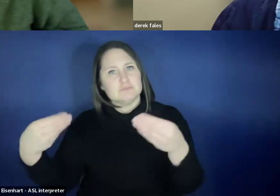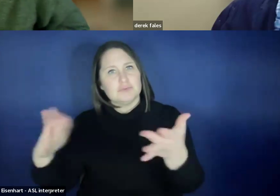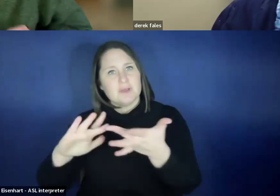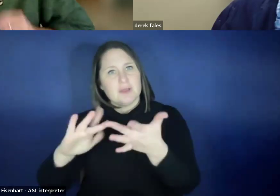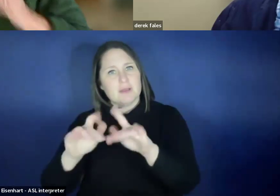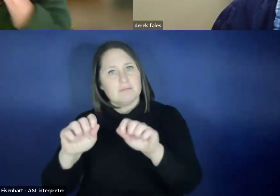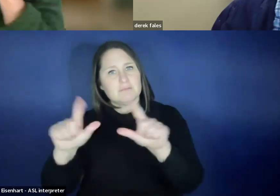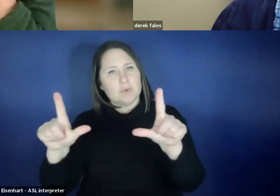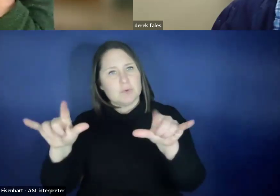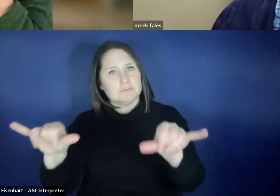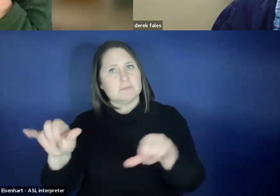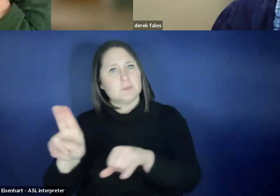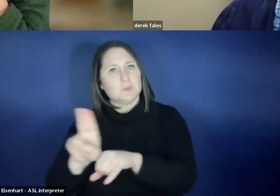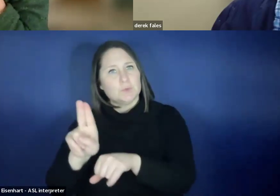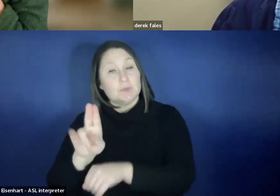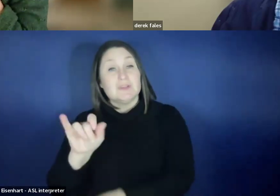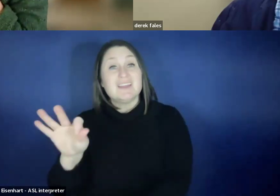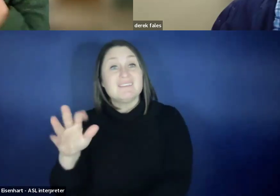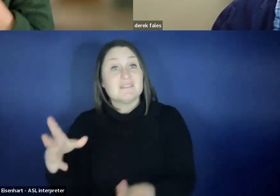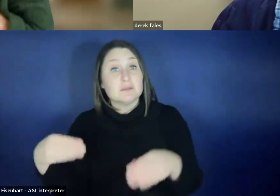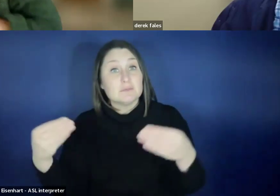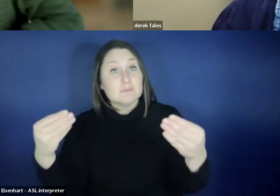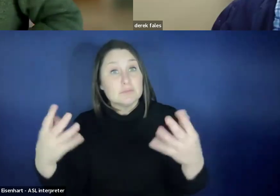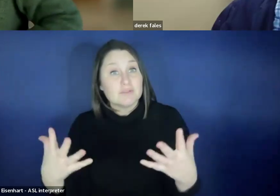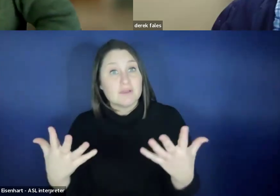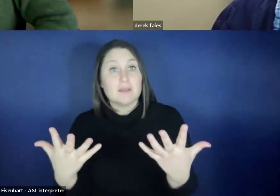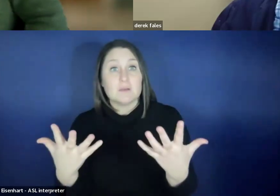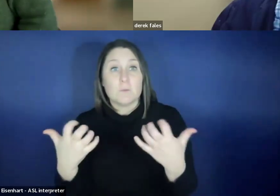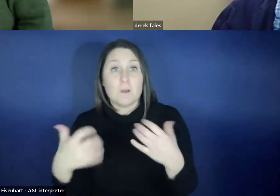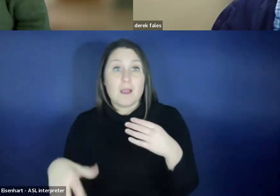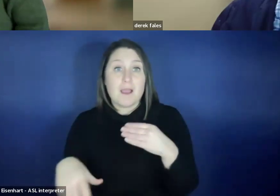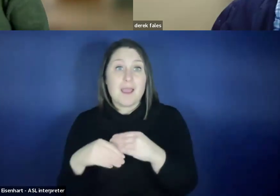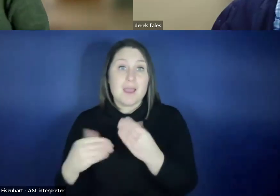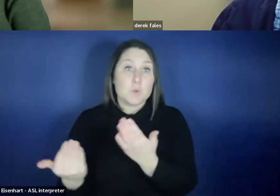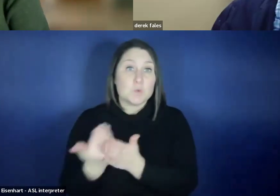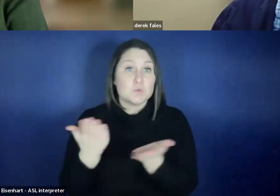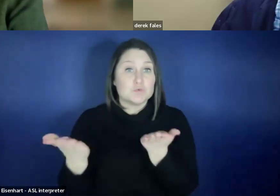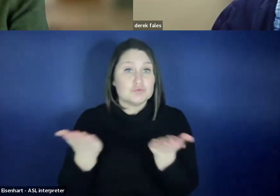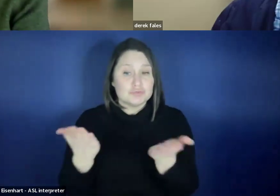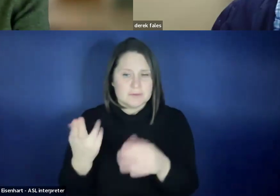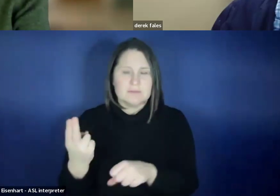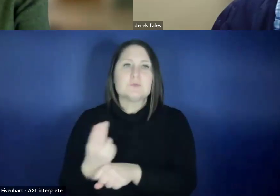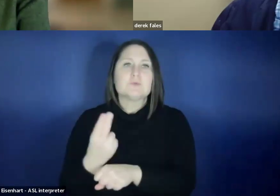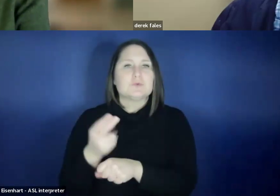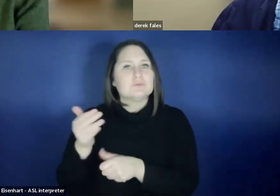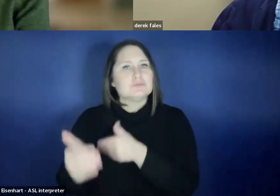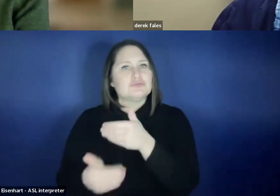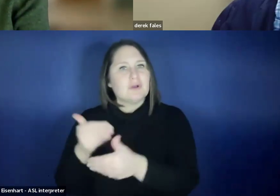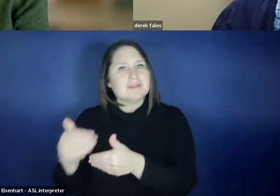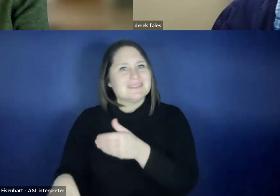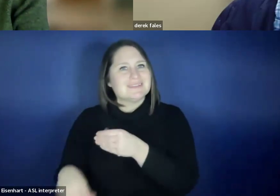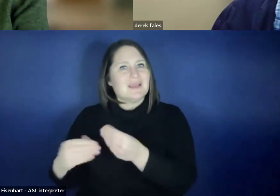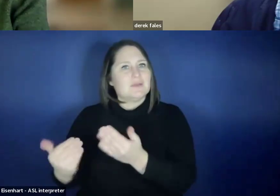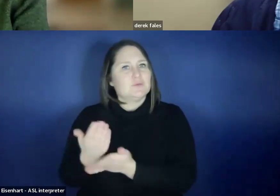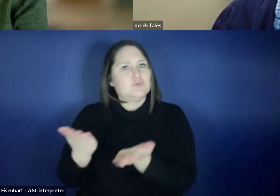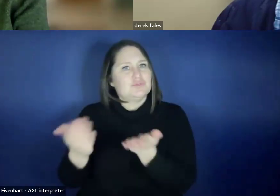you're a provider seeking to add new services, you would use that process to add new services